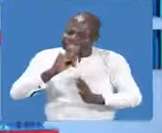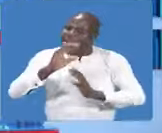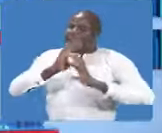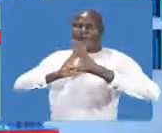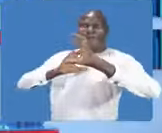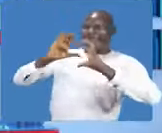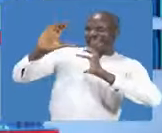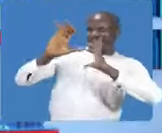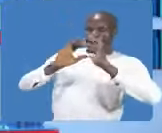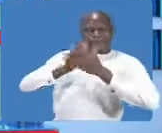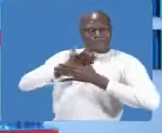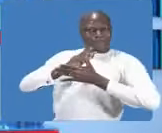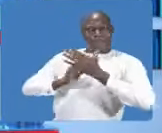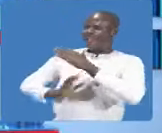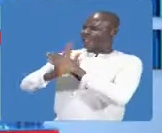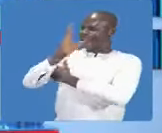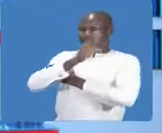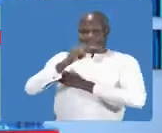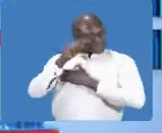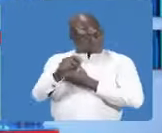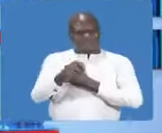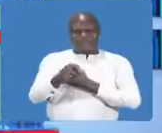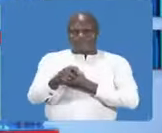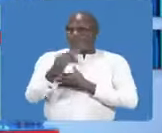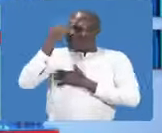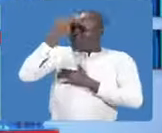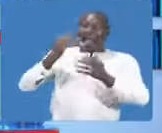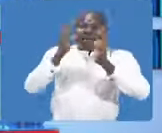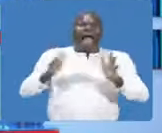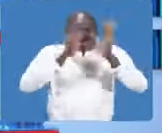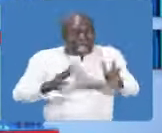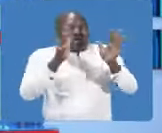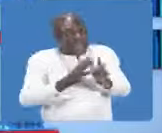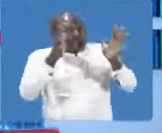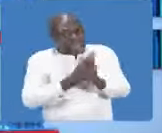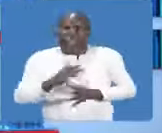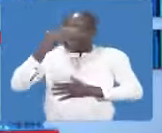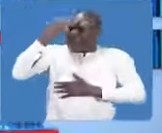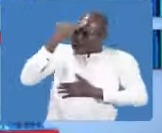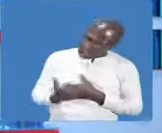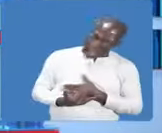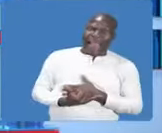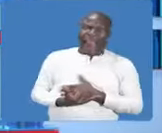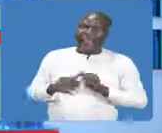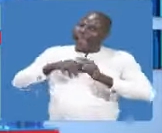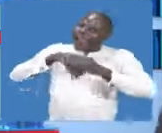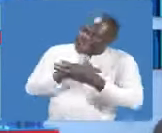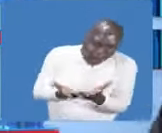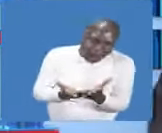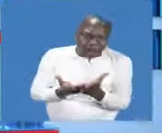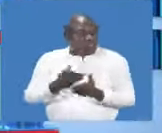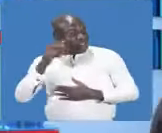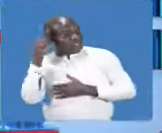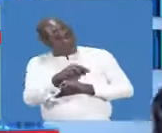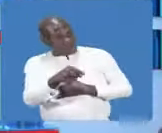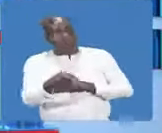between the Christian and his God. O Christo niya one neja o nyankopono e kasa. Wo onyame